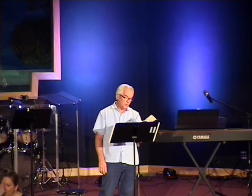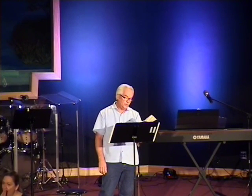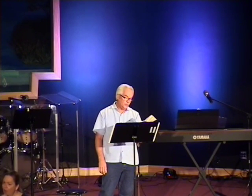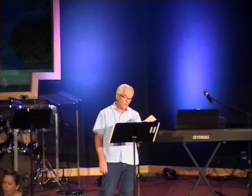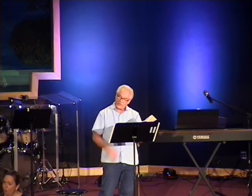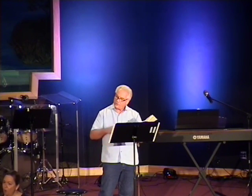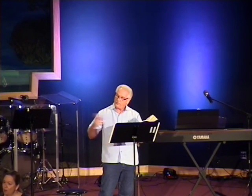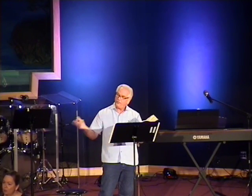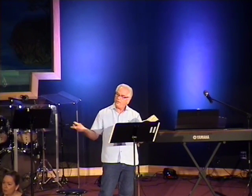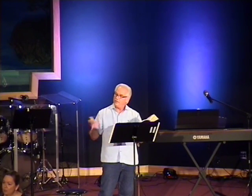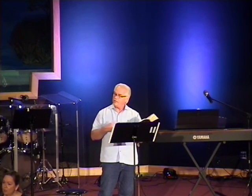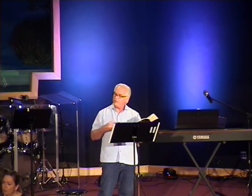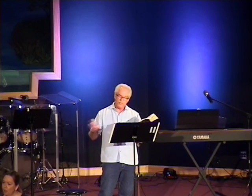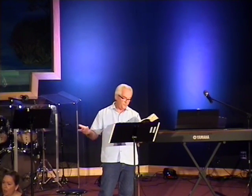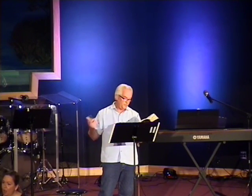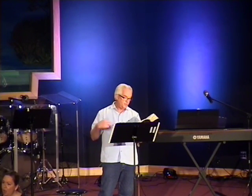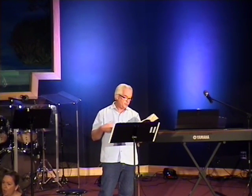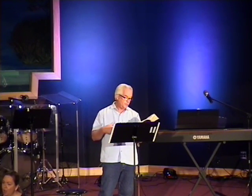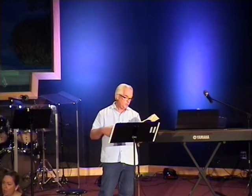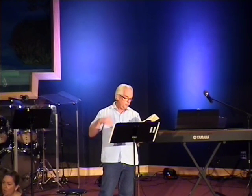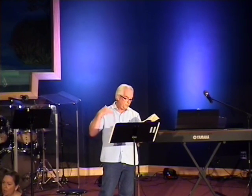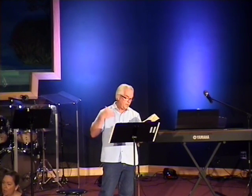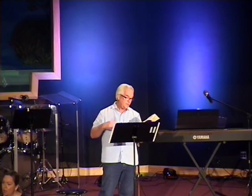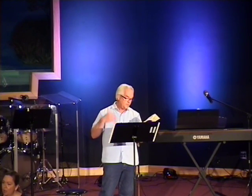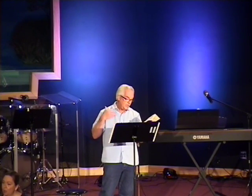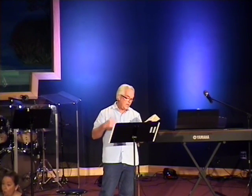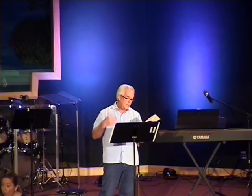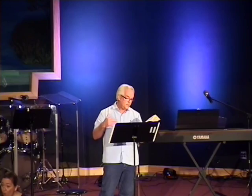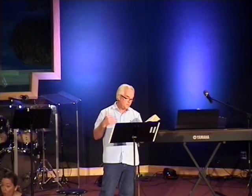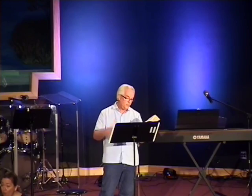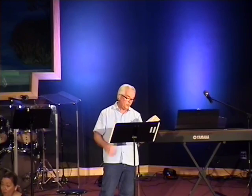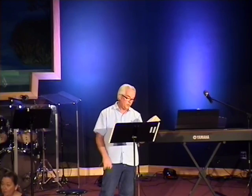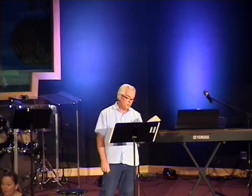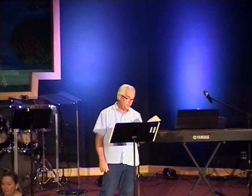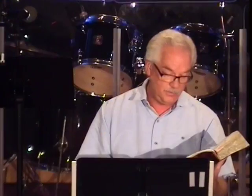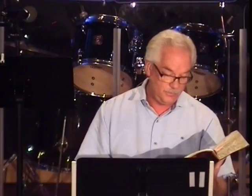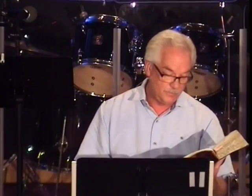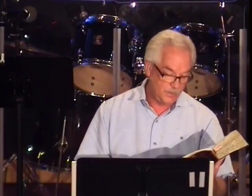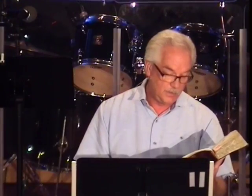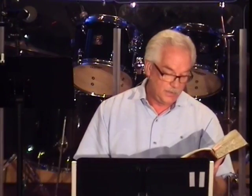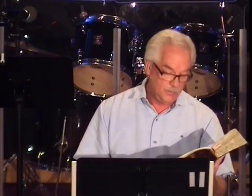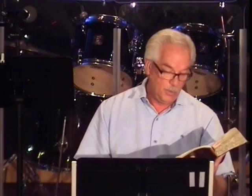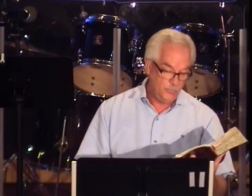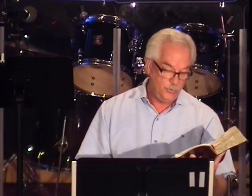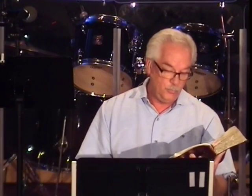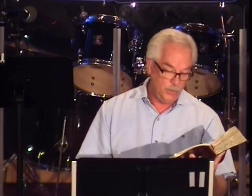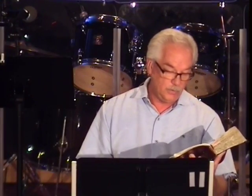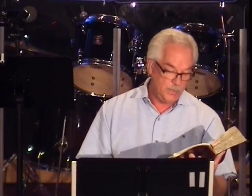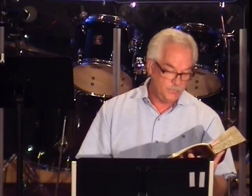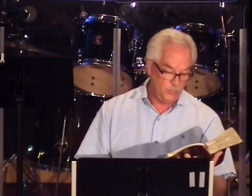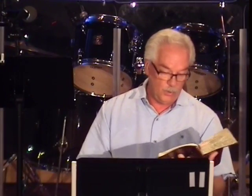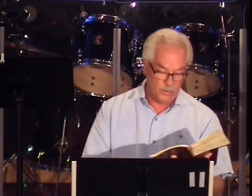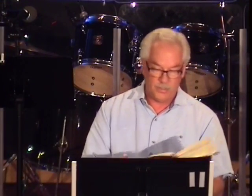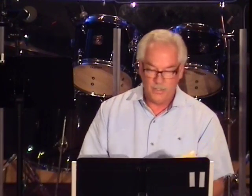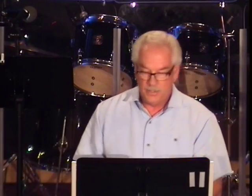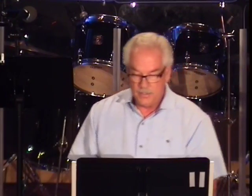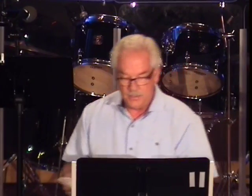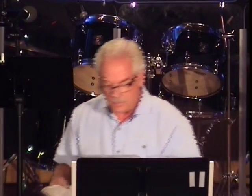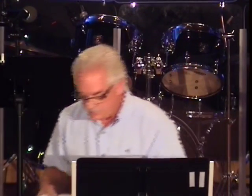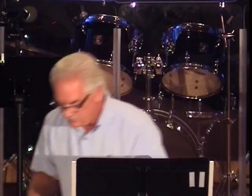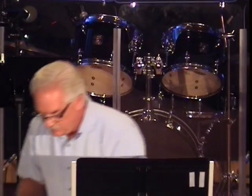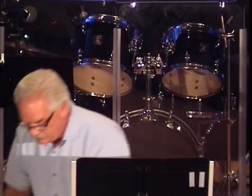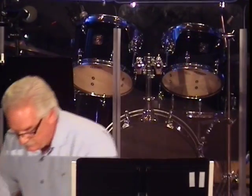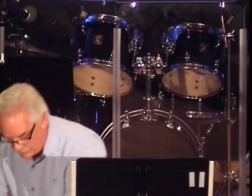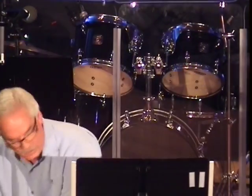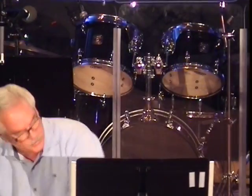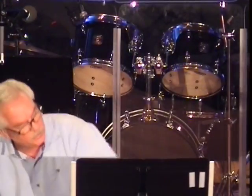is at work in you. Work out your salvation, fear and trembling, because God is at work in you, both to will and to work